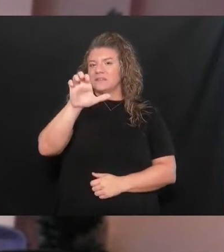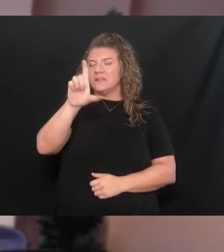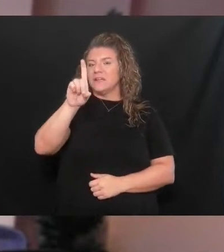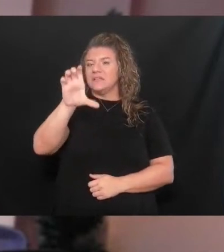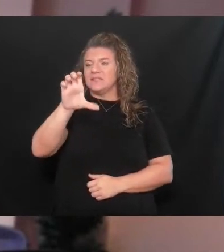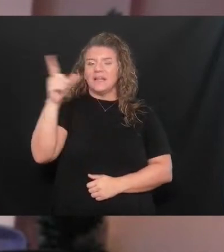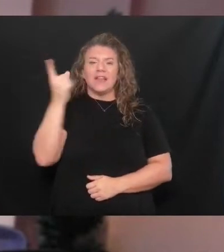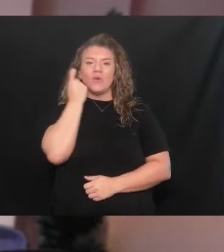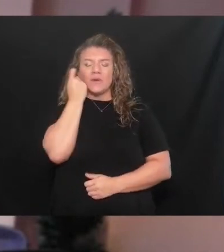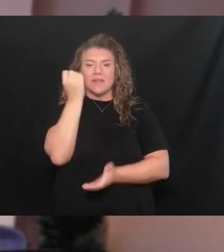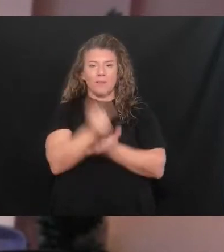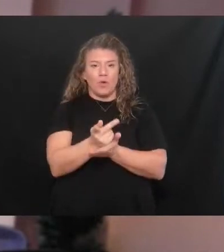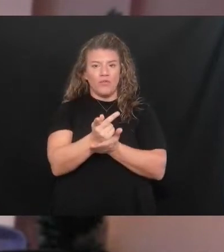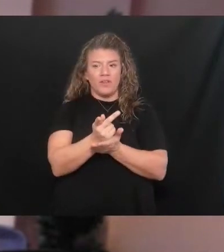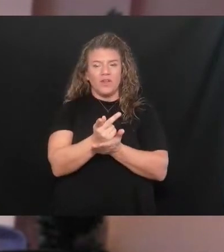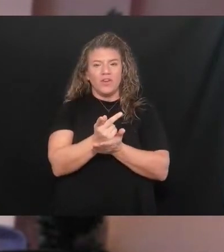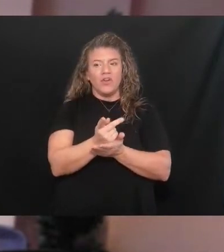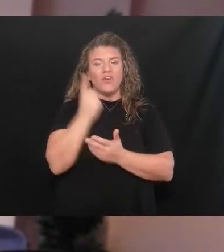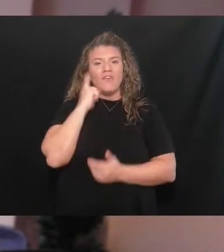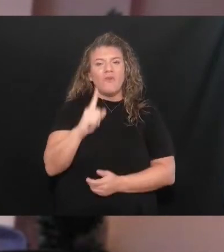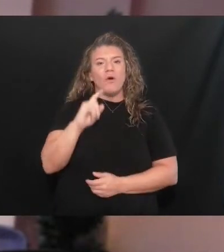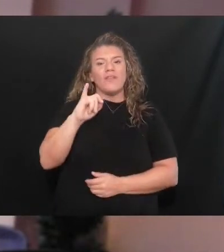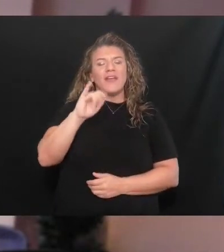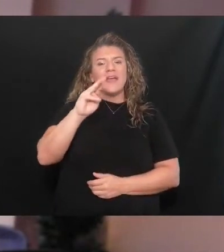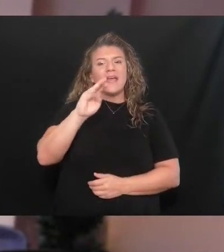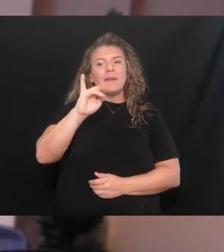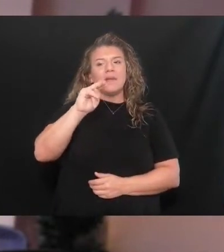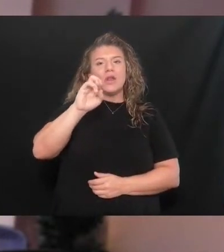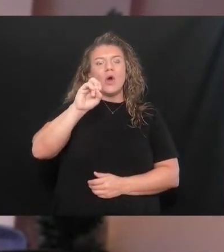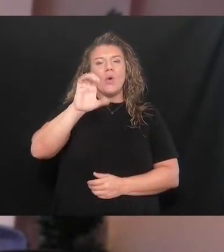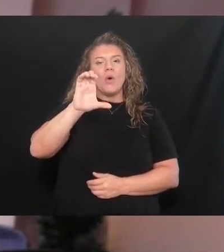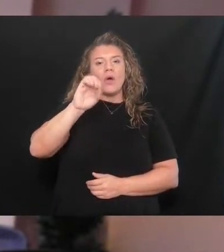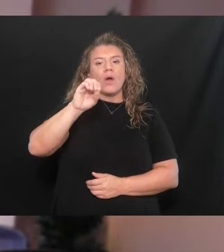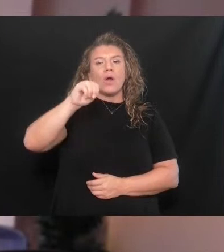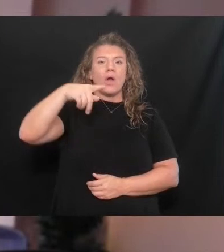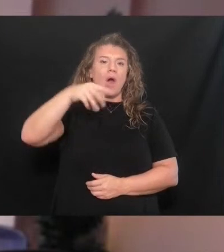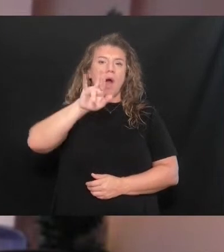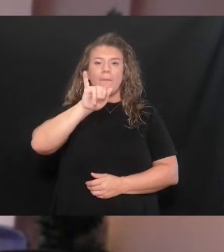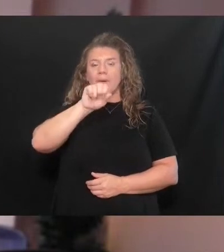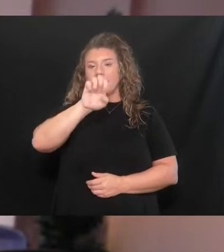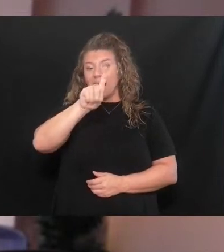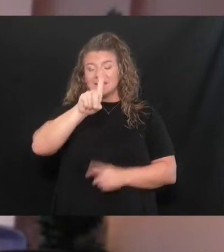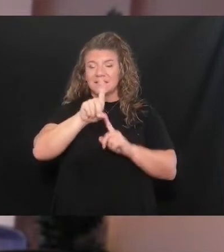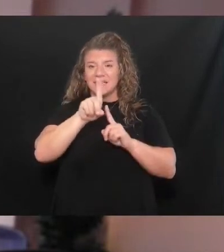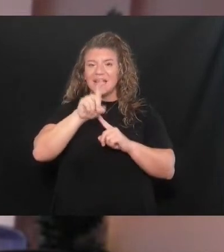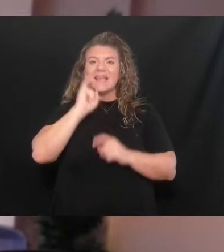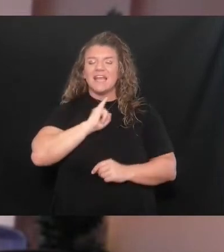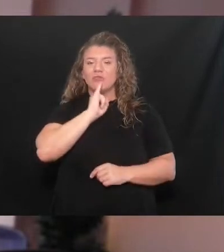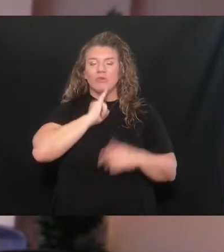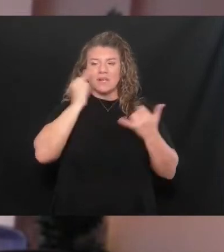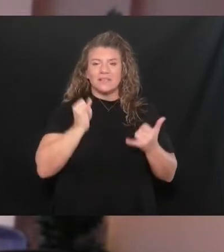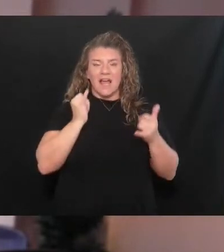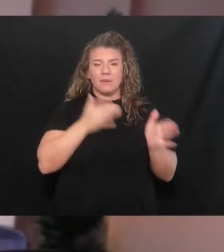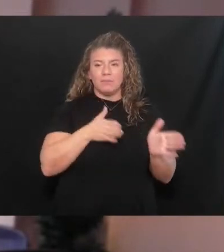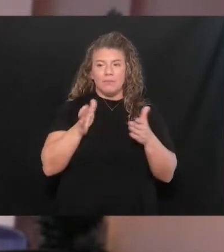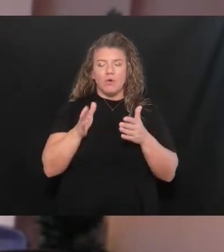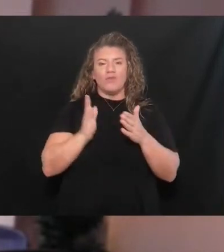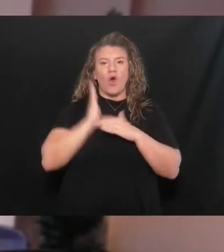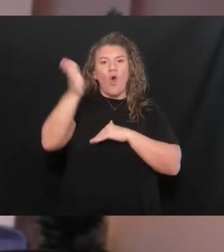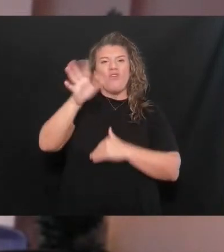just approved for our immunocompromised individuals. Israel now has moved to their over